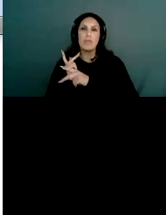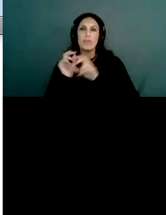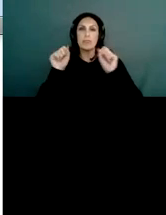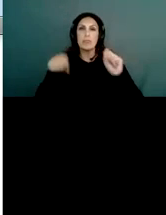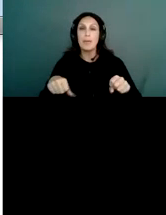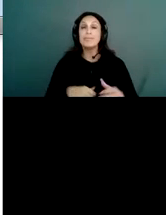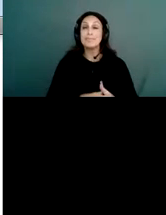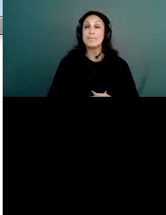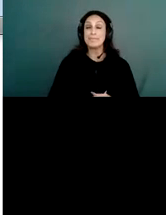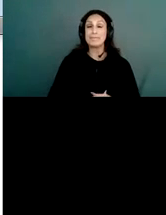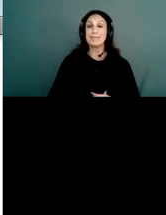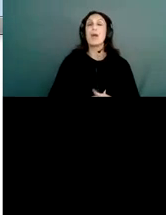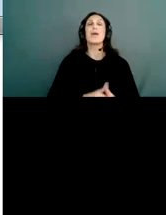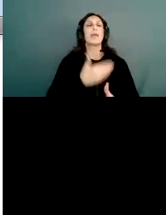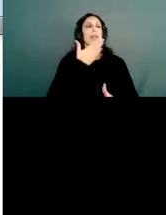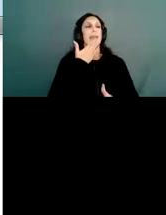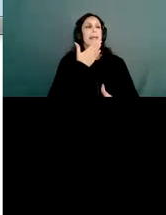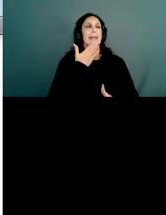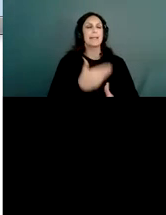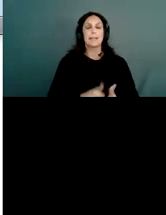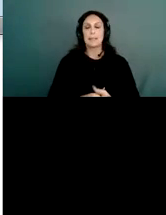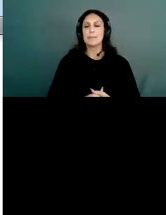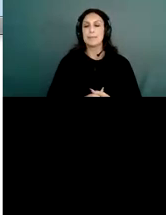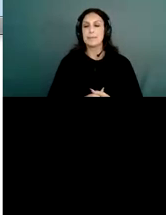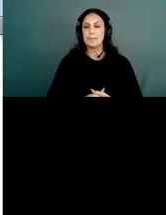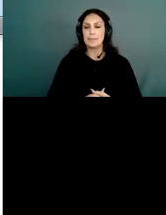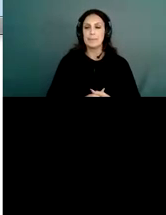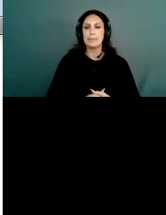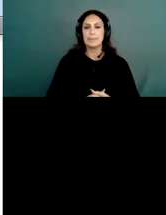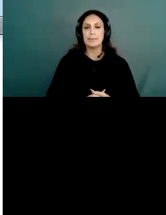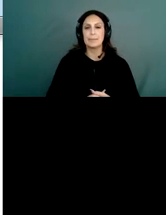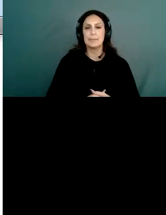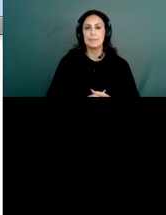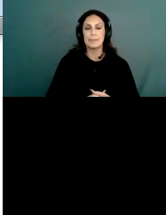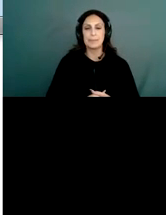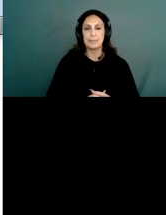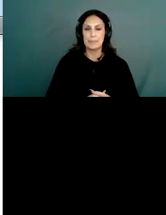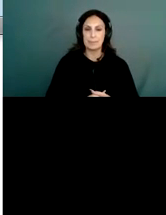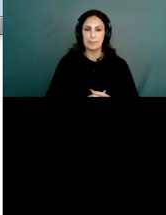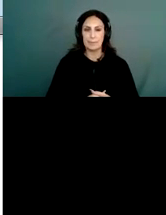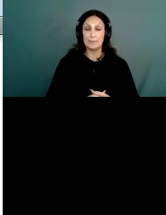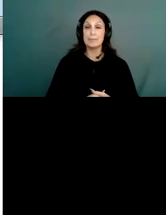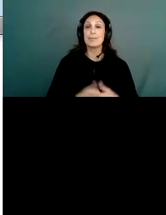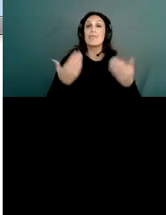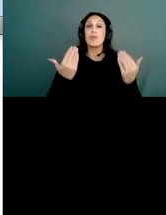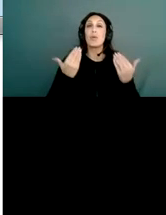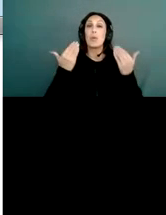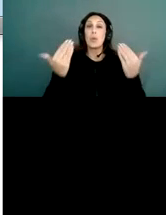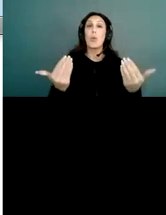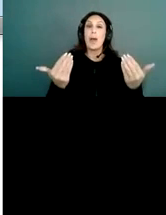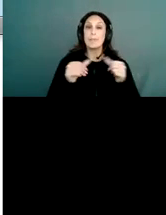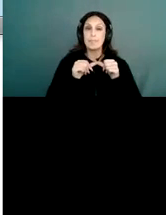Great, thank you very much. Families, we are going to go ahead and continue with the